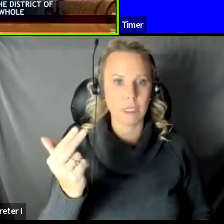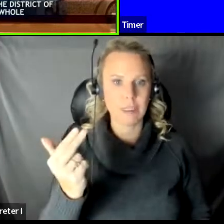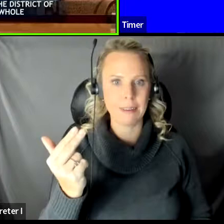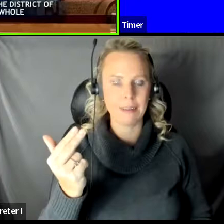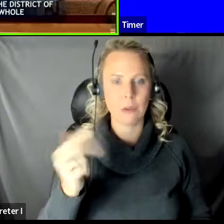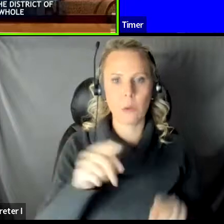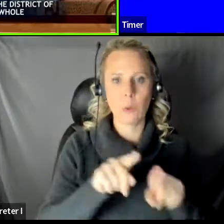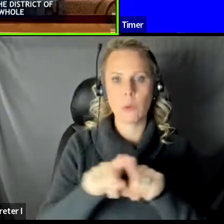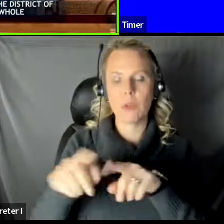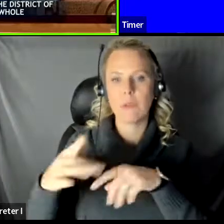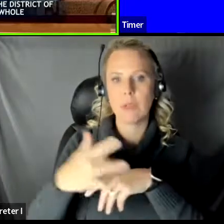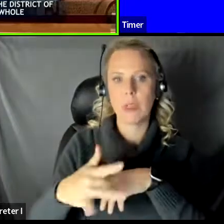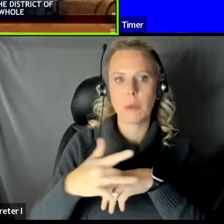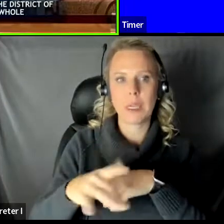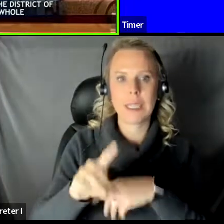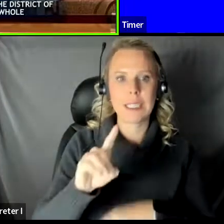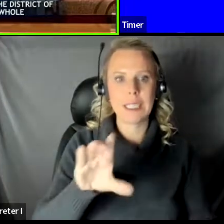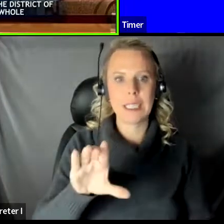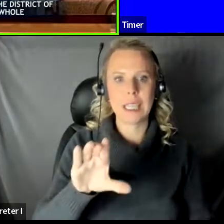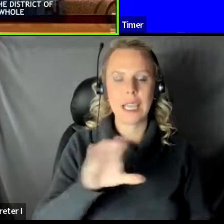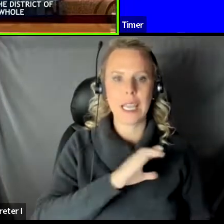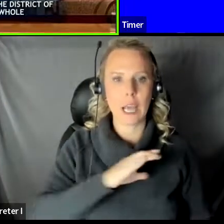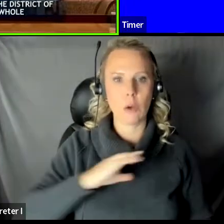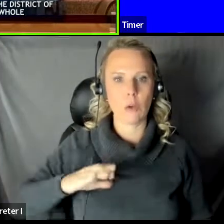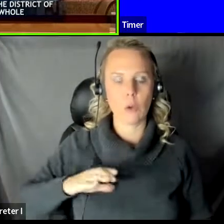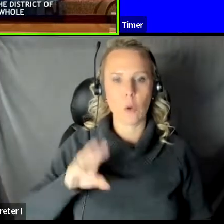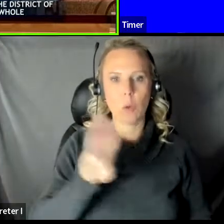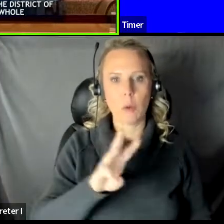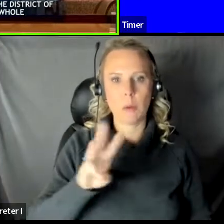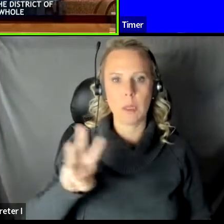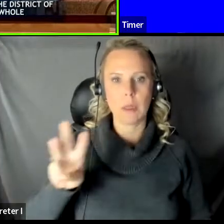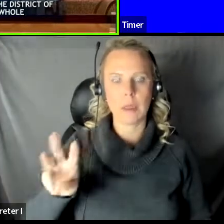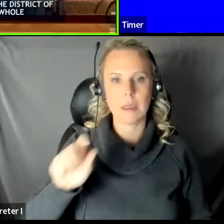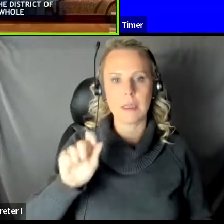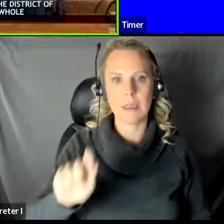is also available on the DC Council website, which is